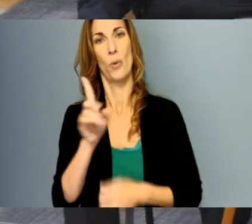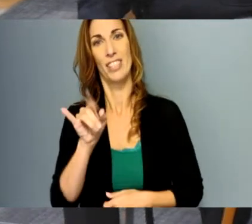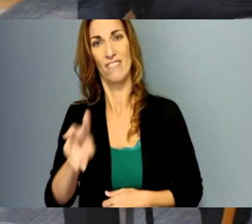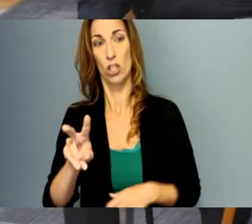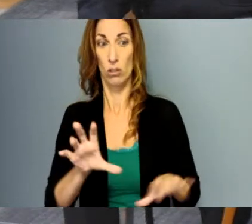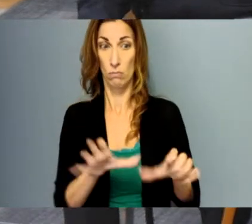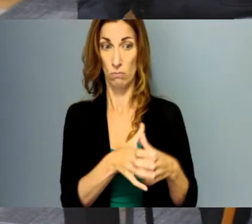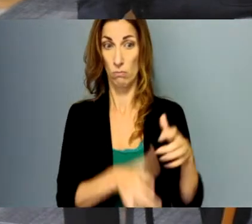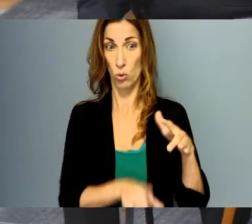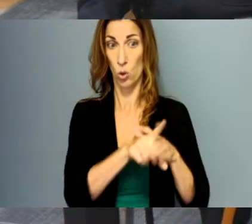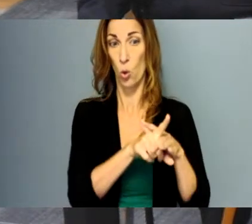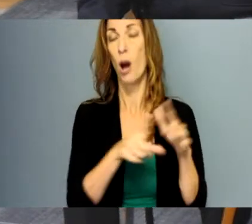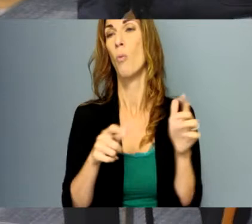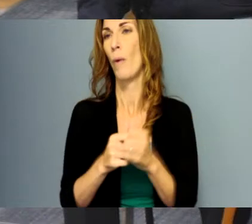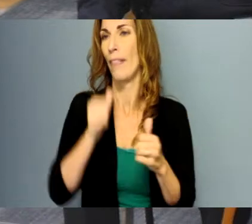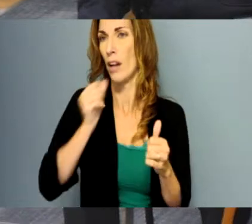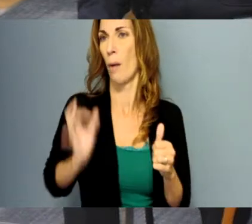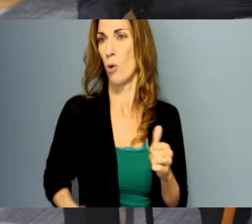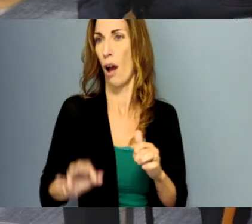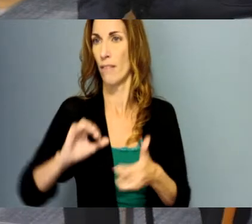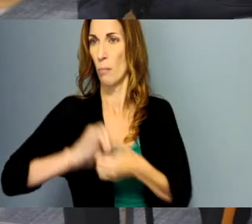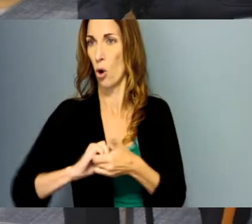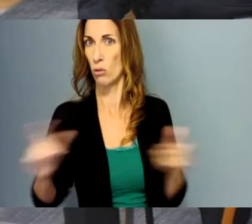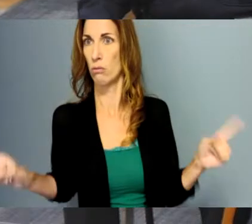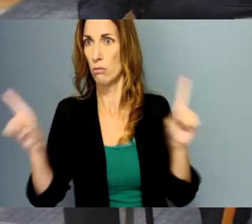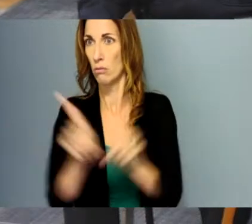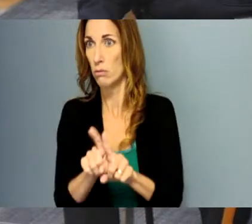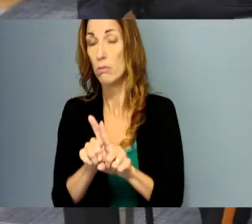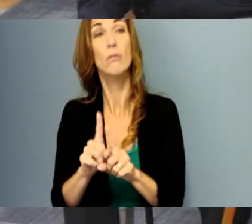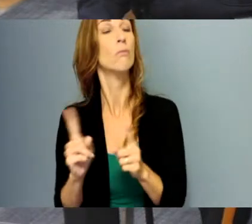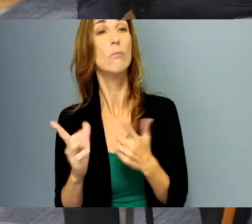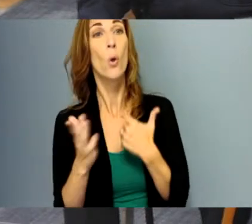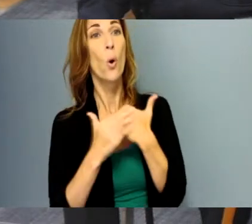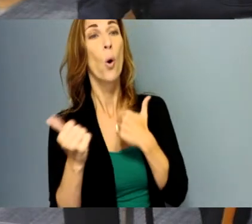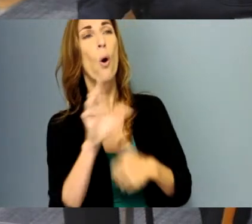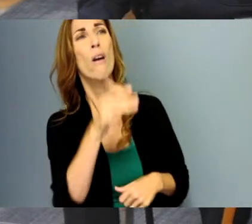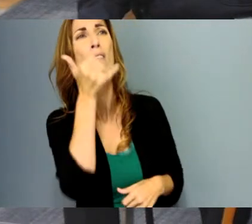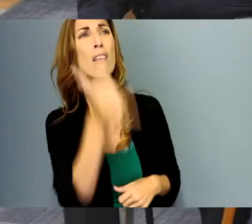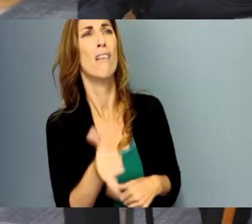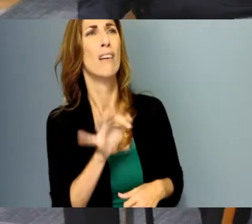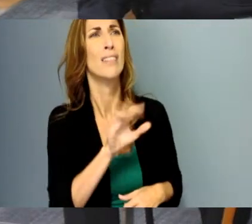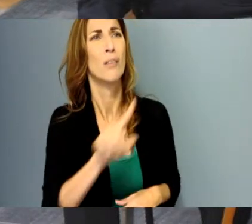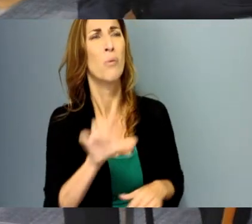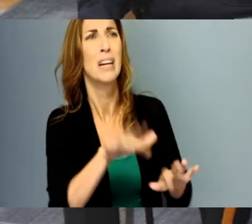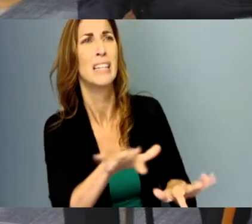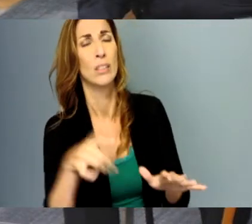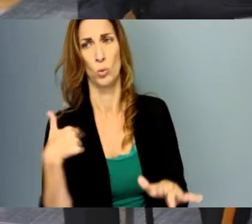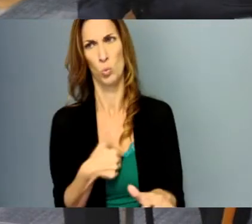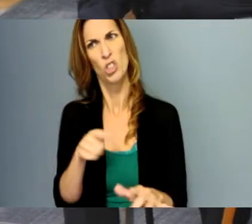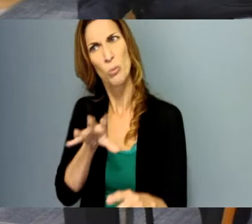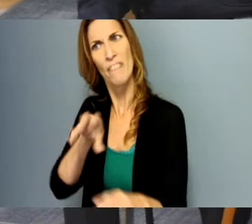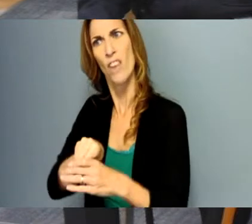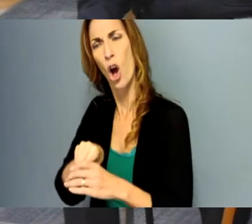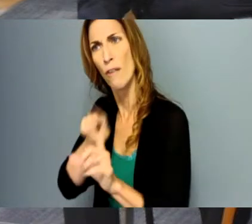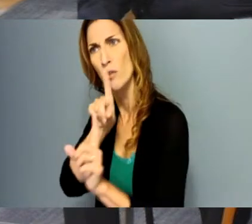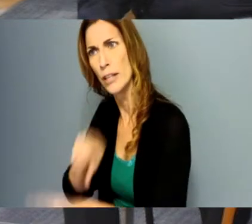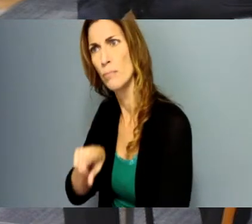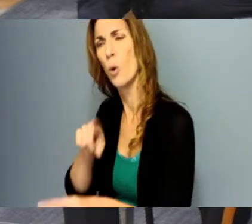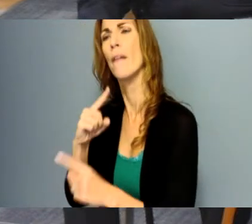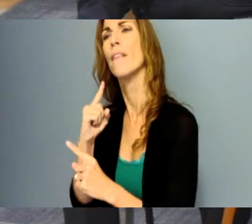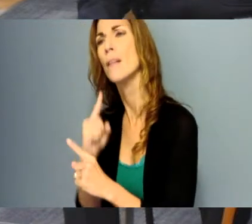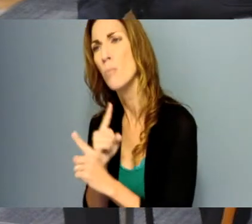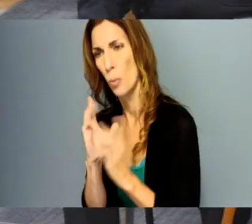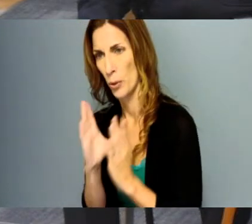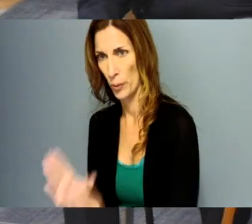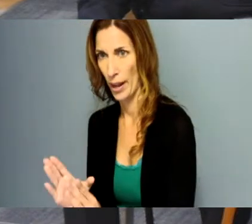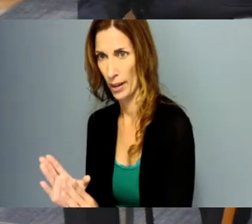along with our nonprofit partners. So even if those calls are coming in through 911, we should be involved and responsive in the appropriate